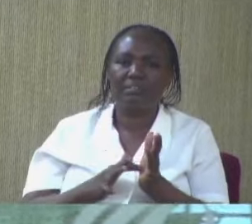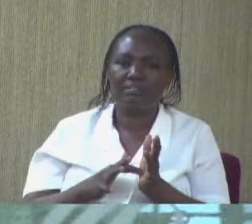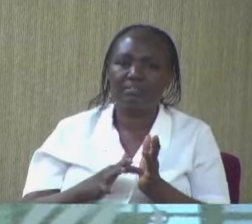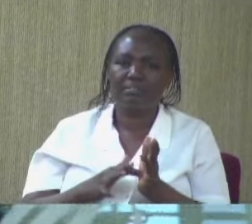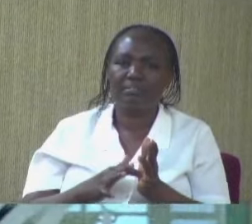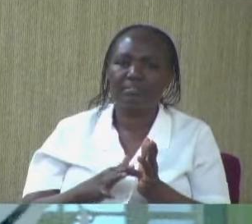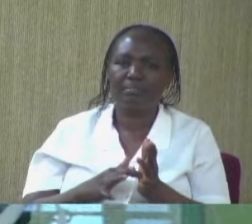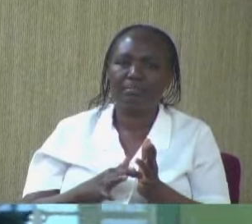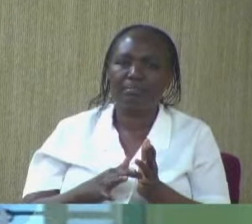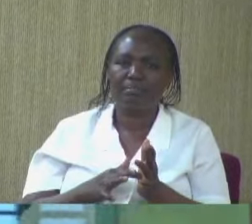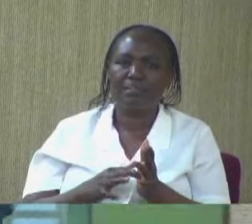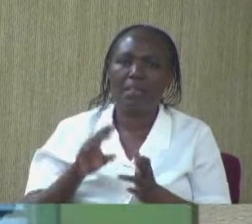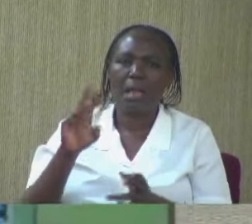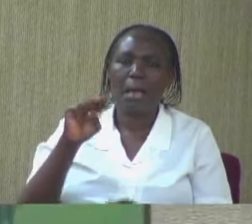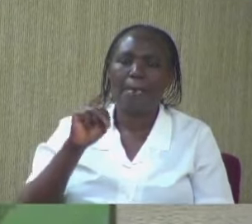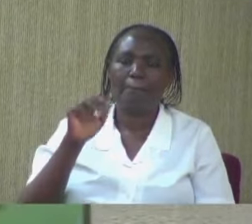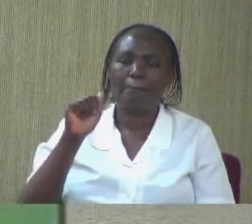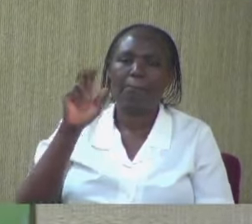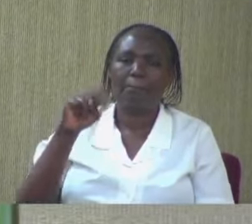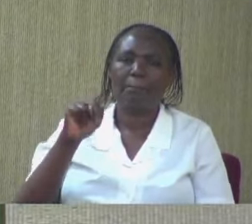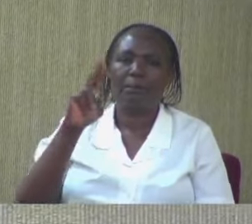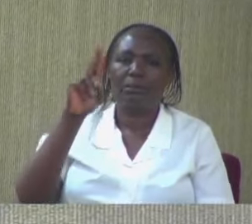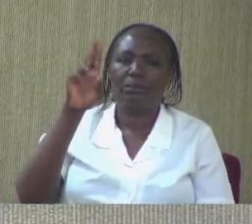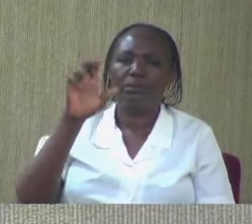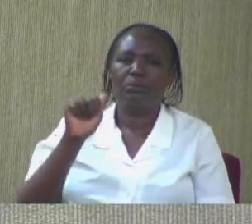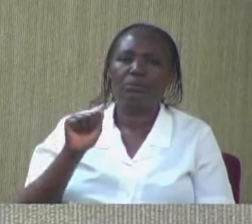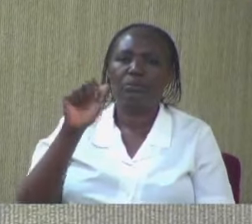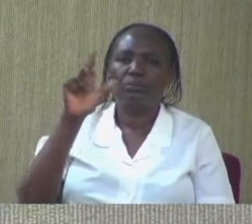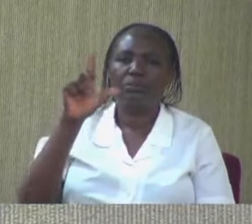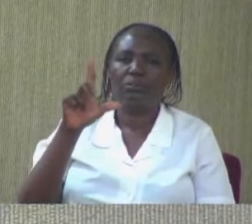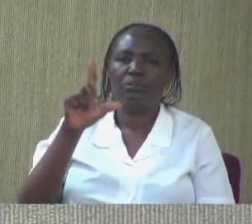The manual for excellence.